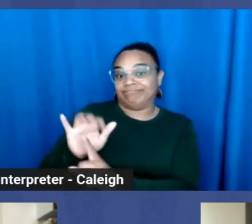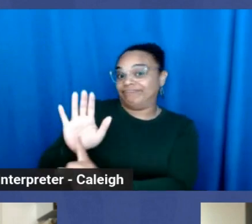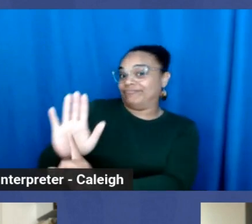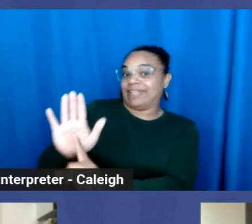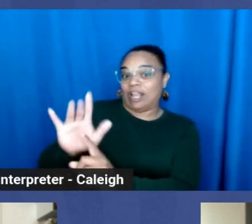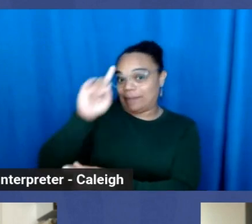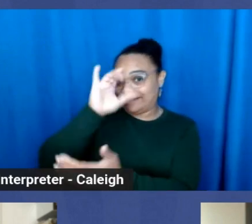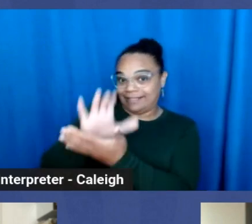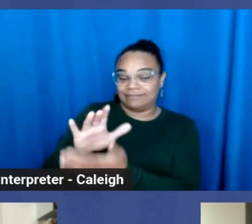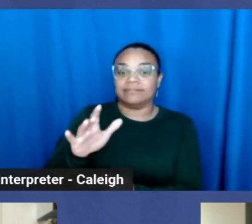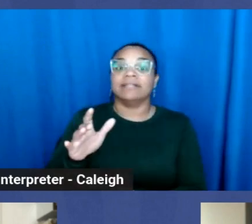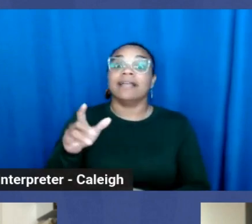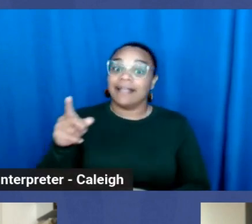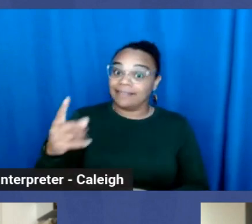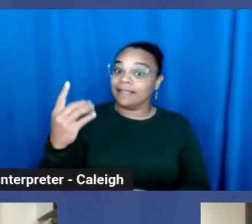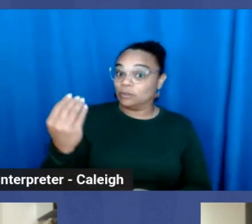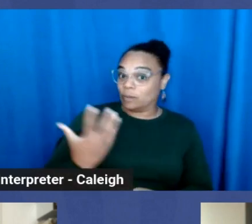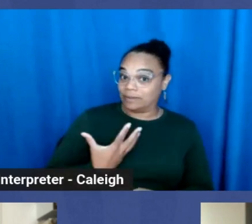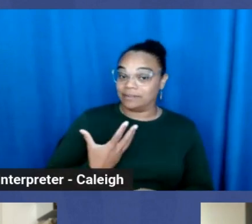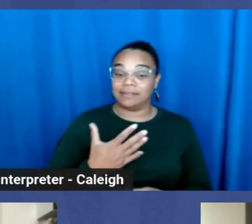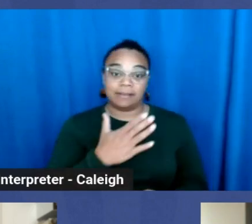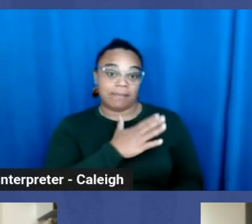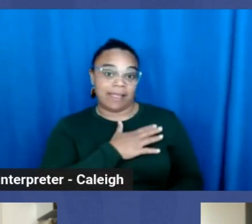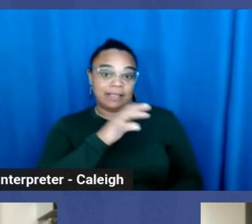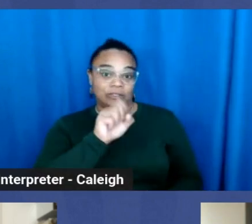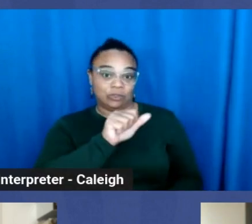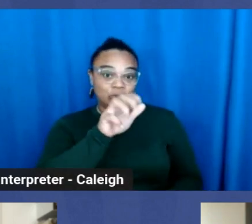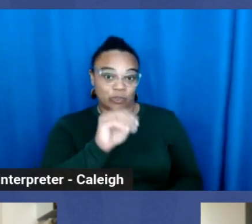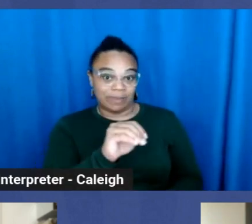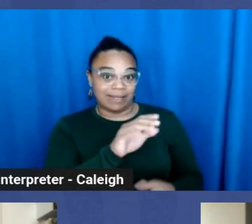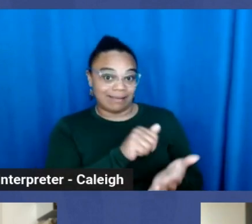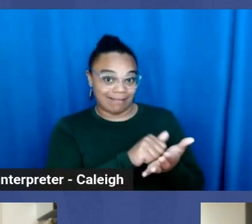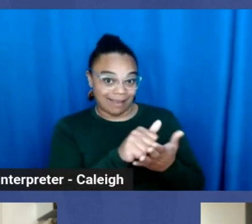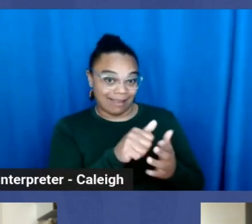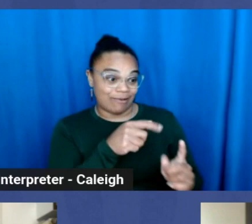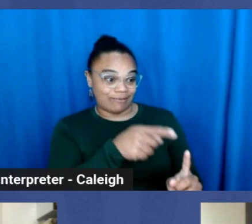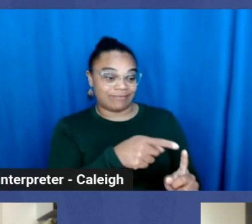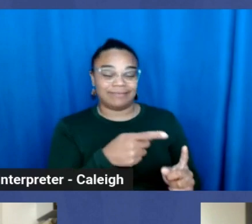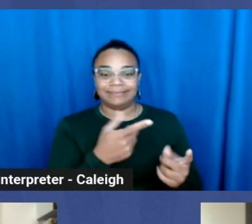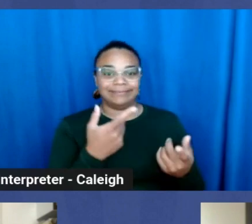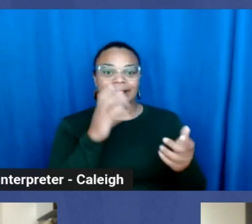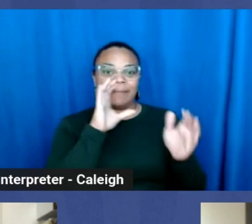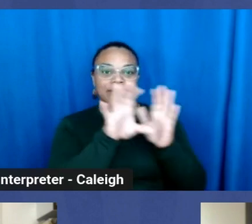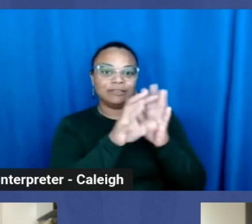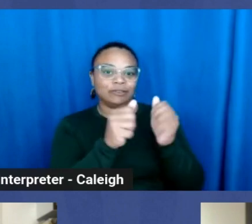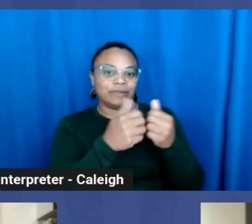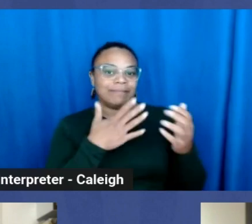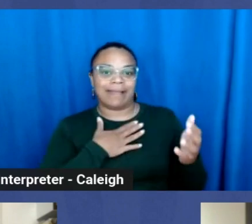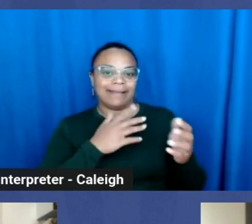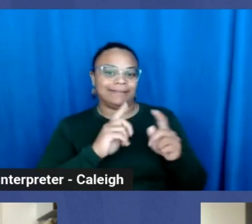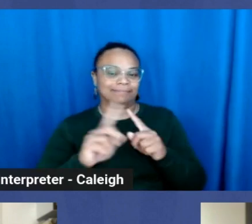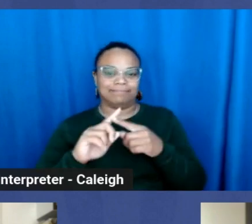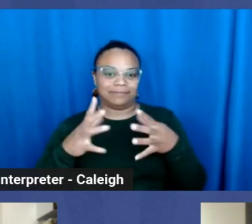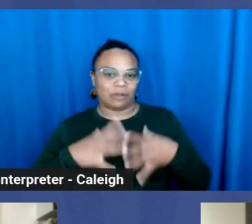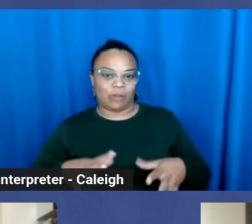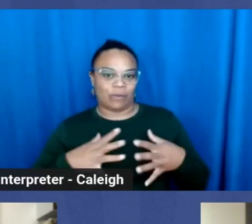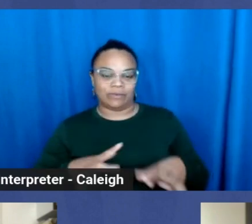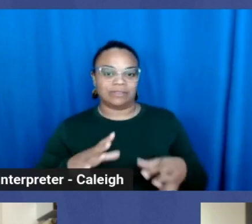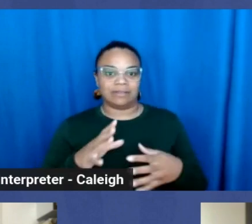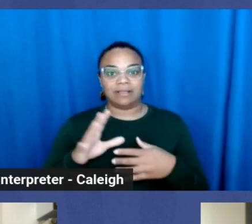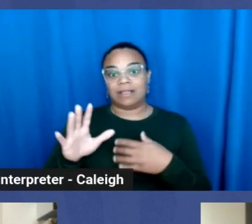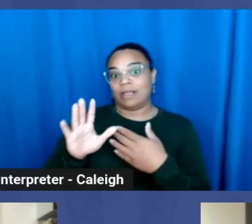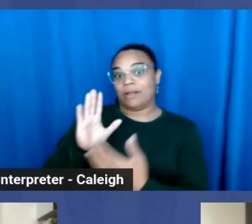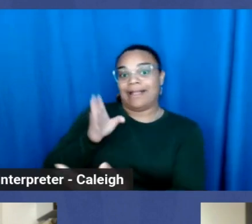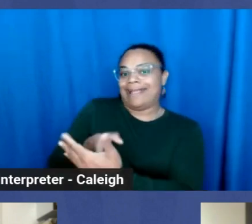social media and some of the things I was wearing broke those policies and